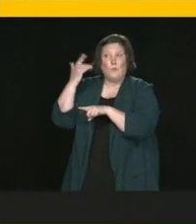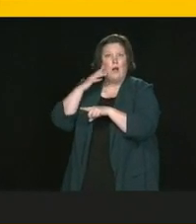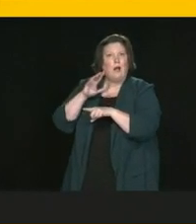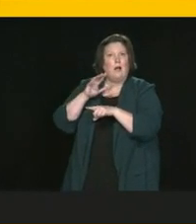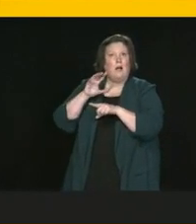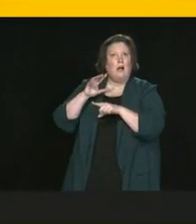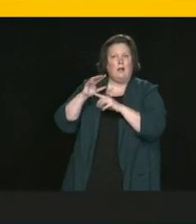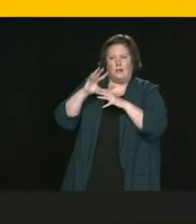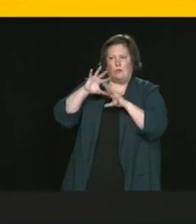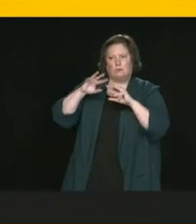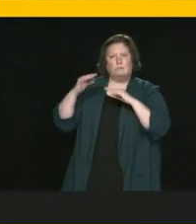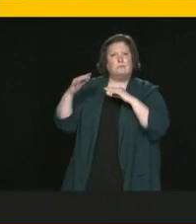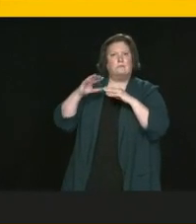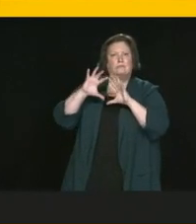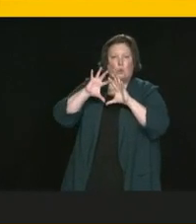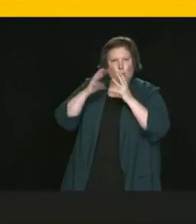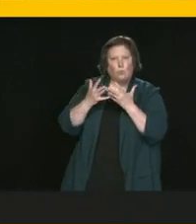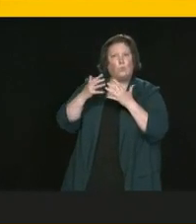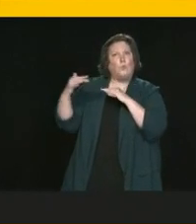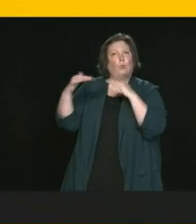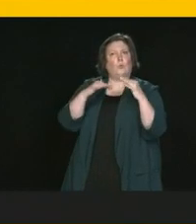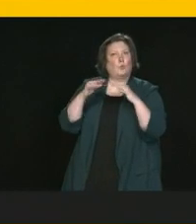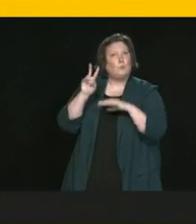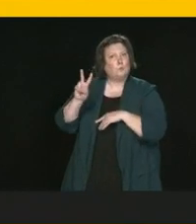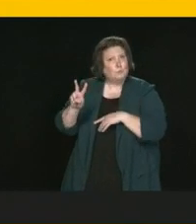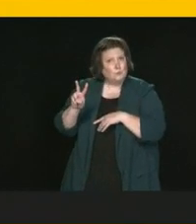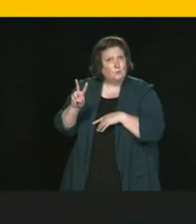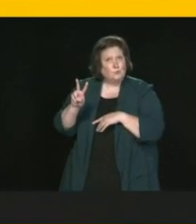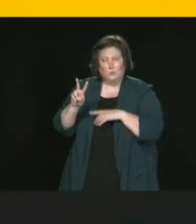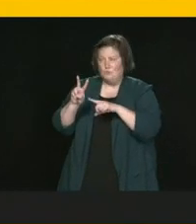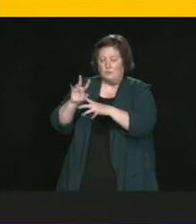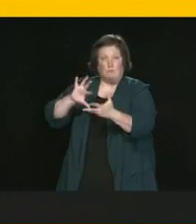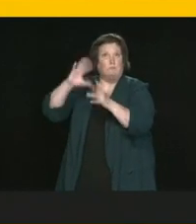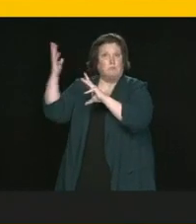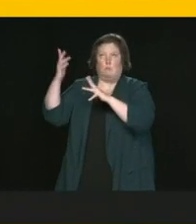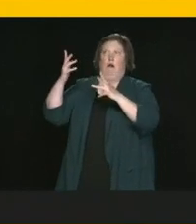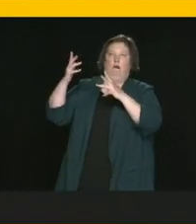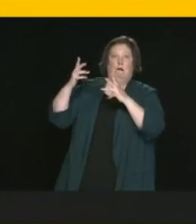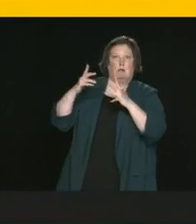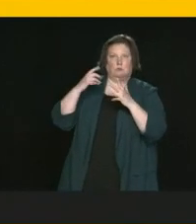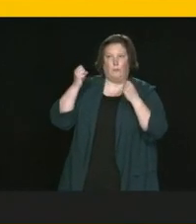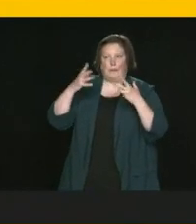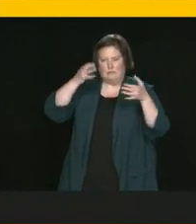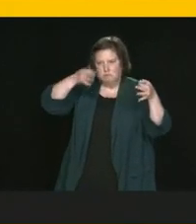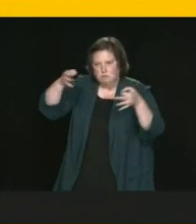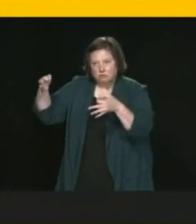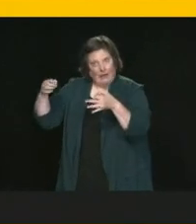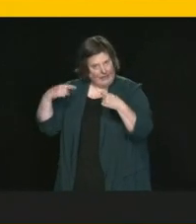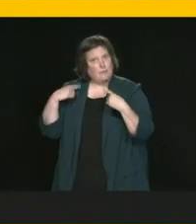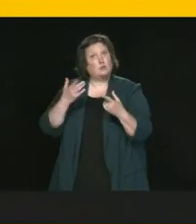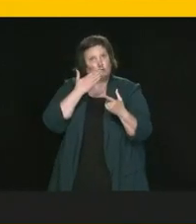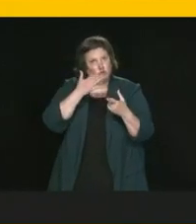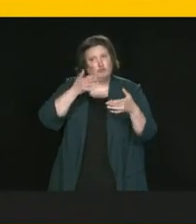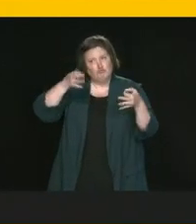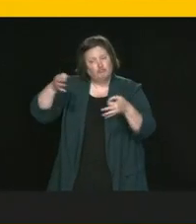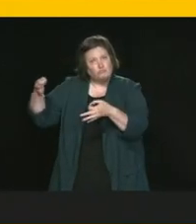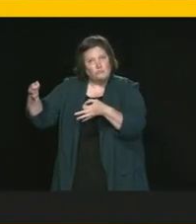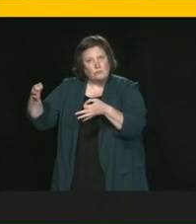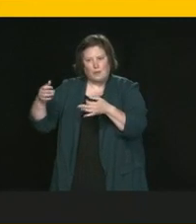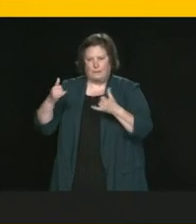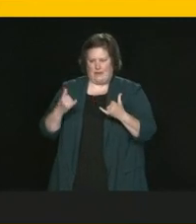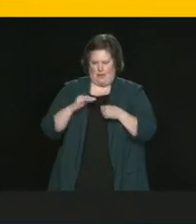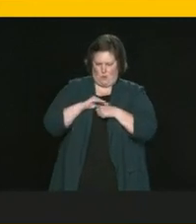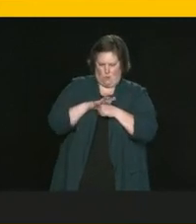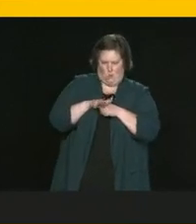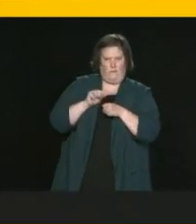War II. And those institutions have served us well as a world over the past many decades. But this crisis is an